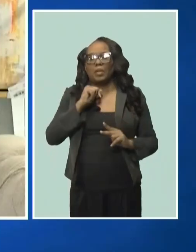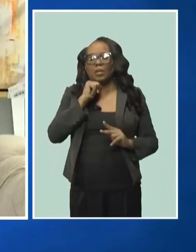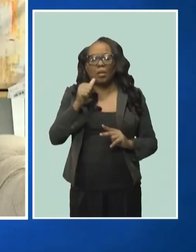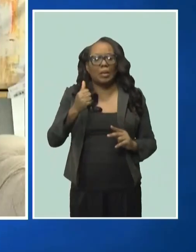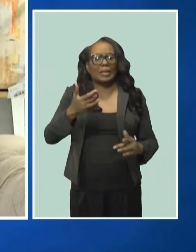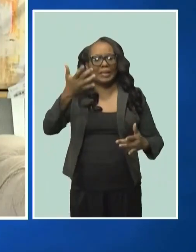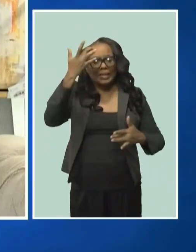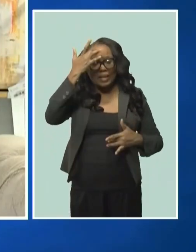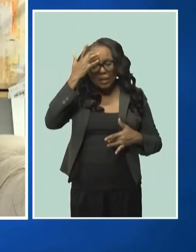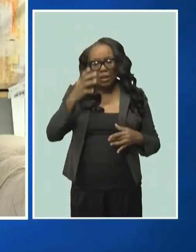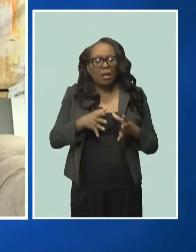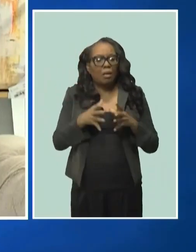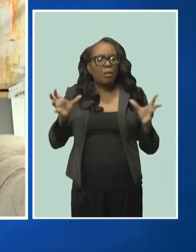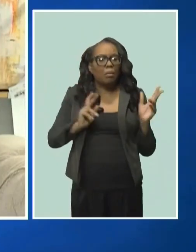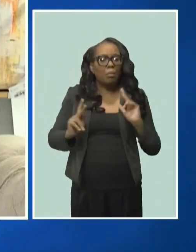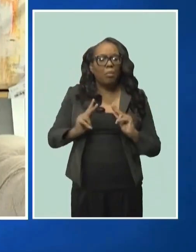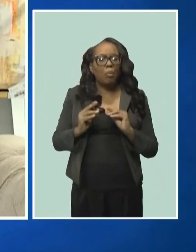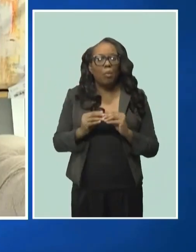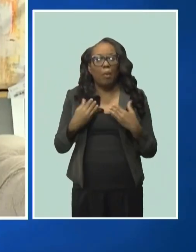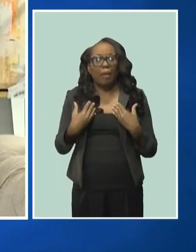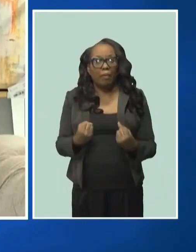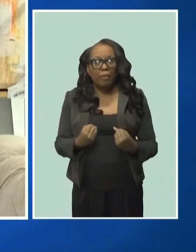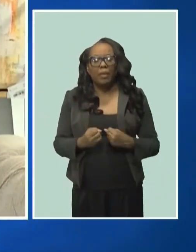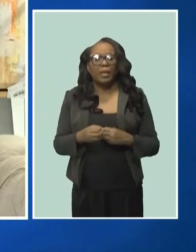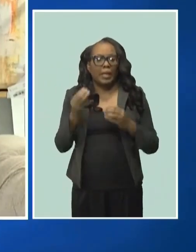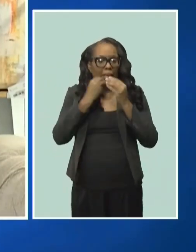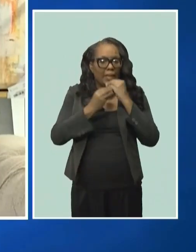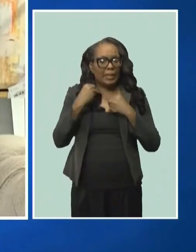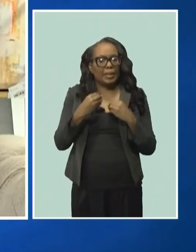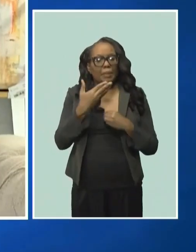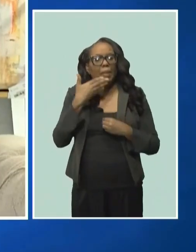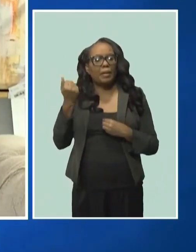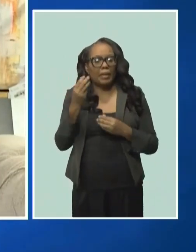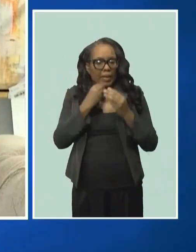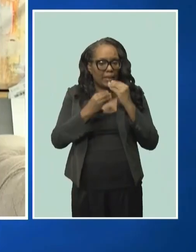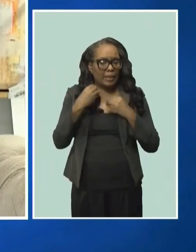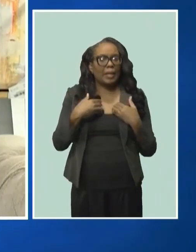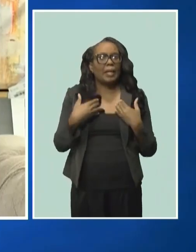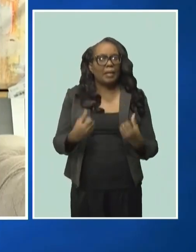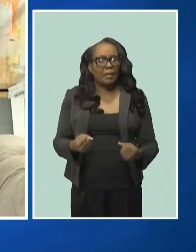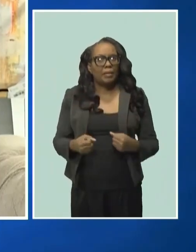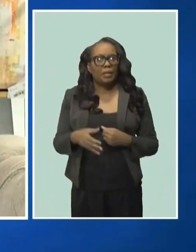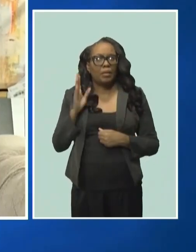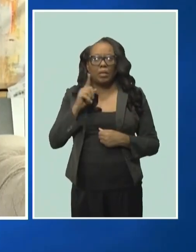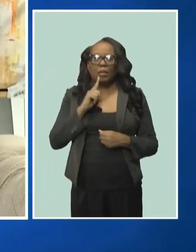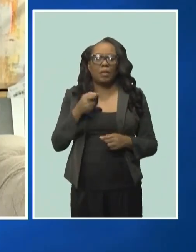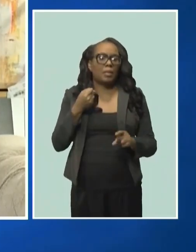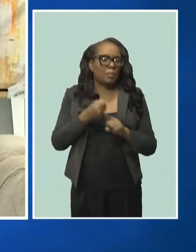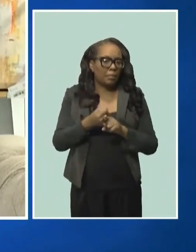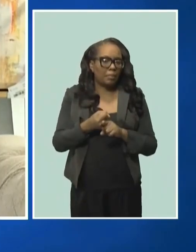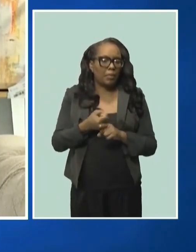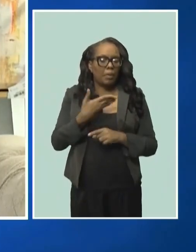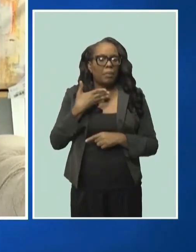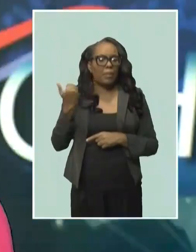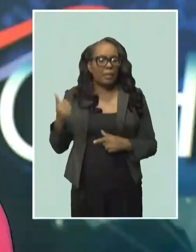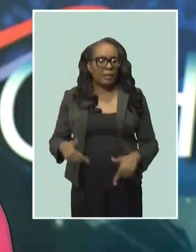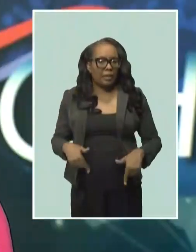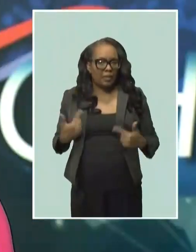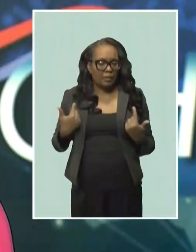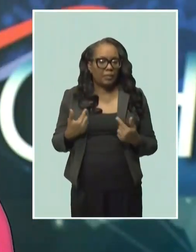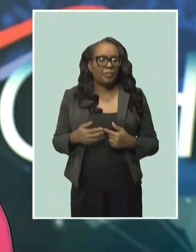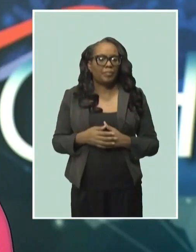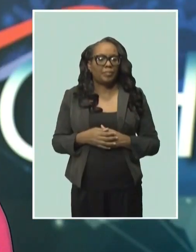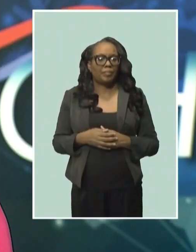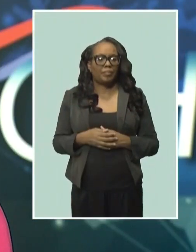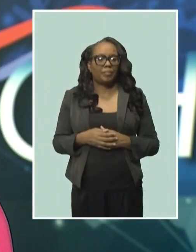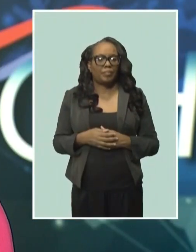would have an effect on persons overall, on the health of the nation overall. The